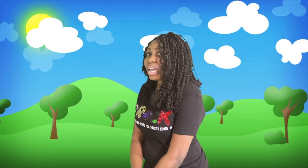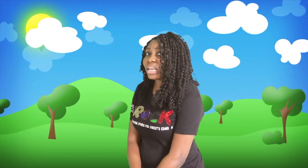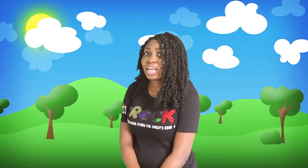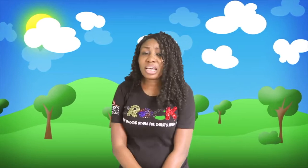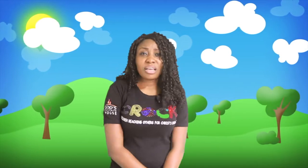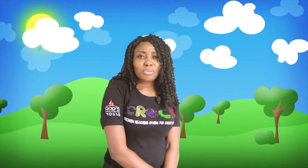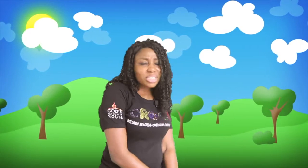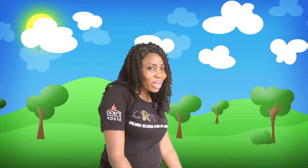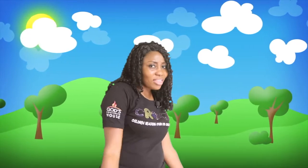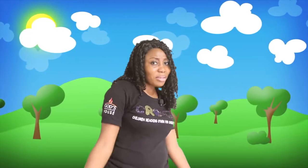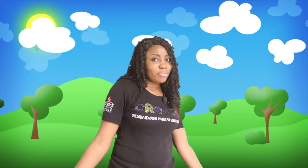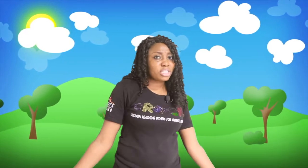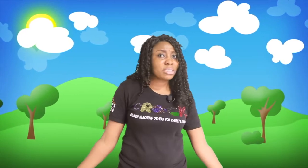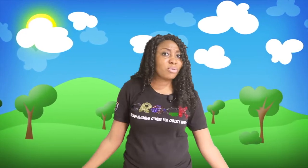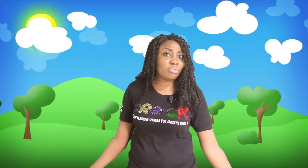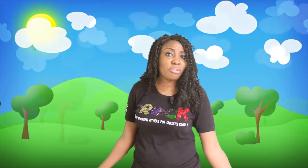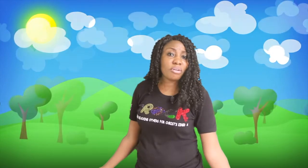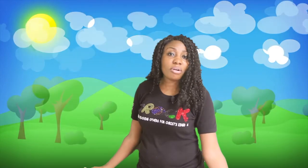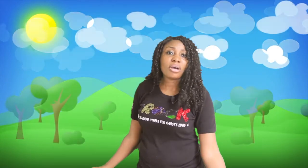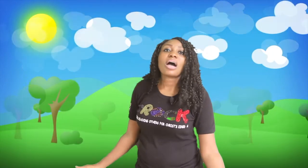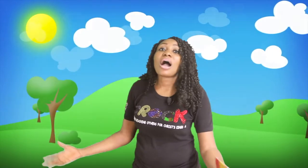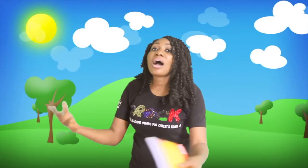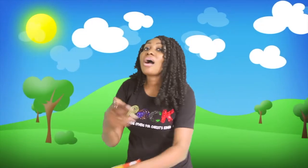did we learn? What's our theme for this month?